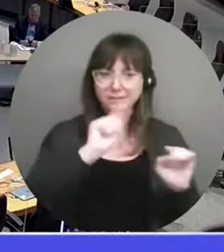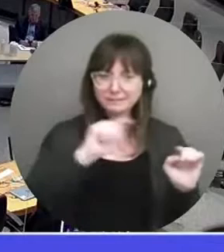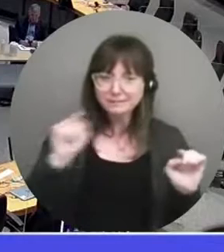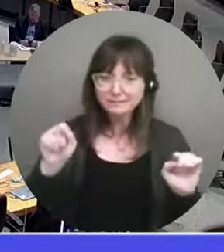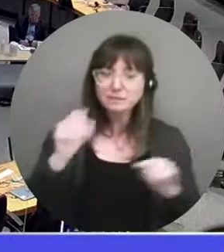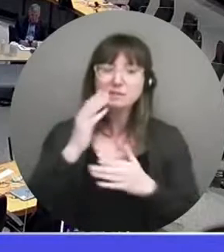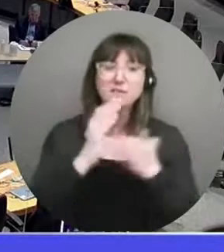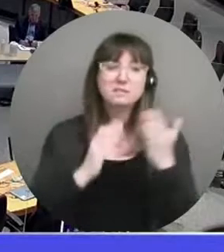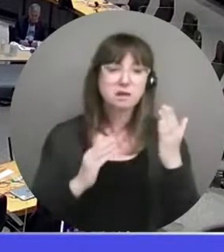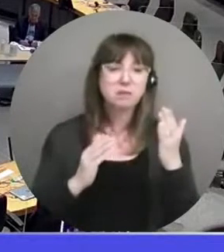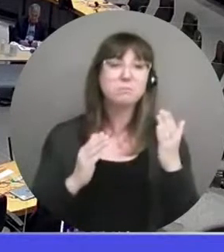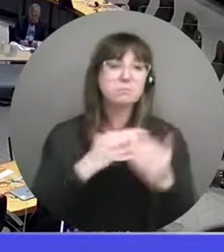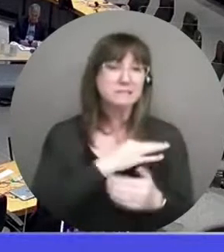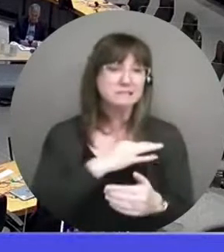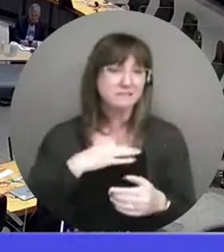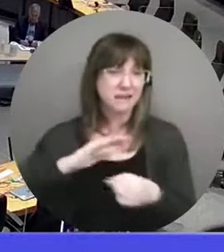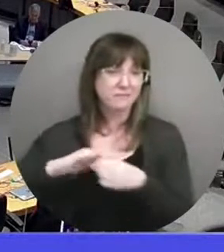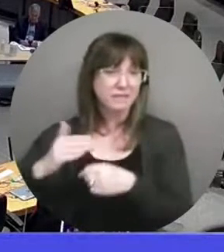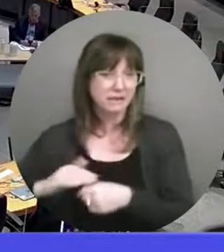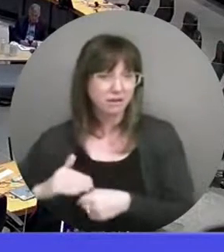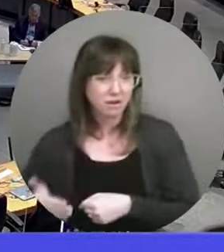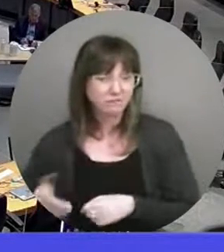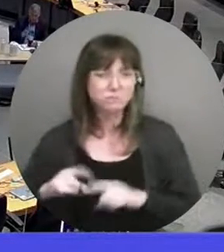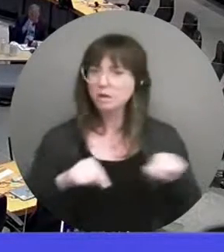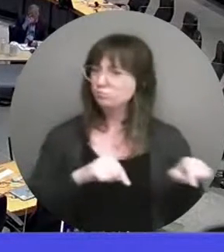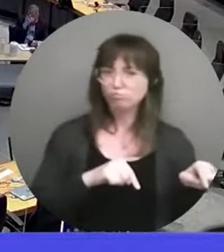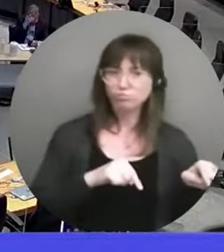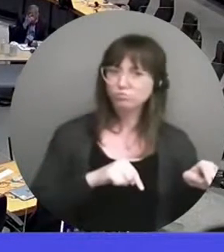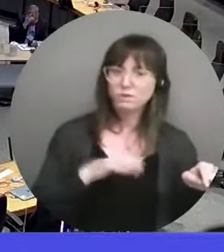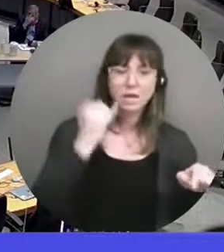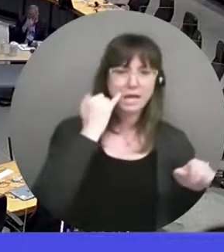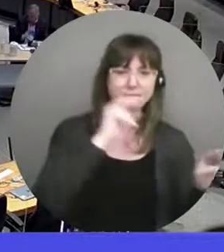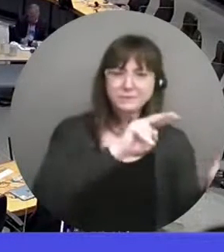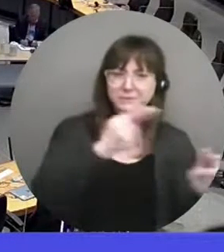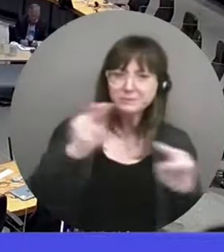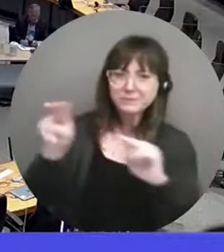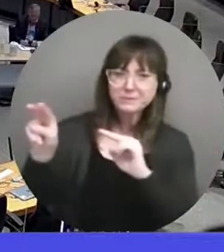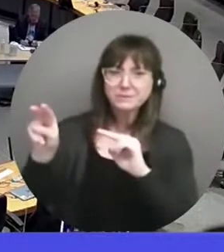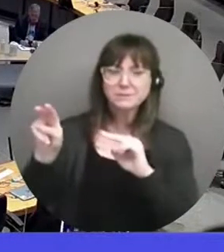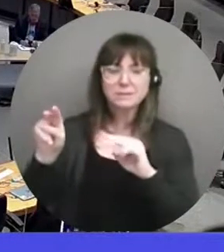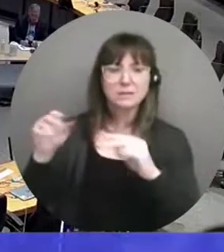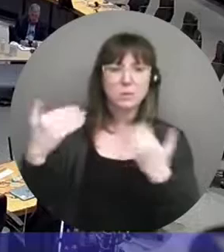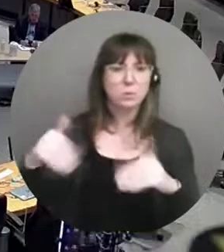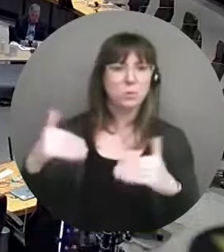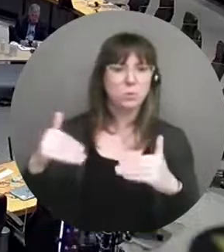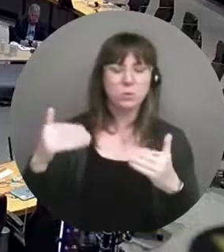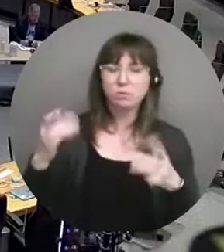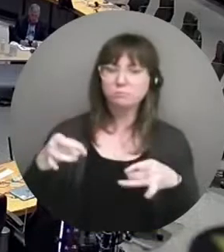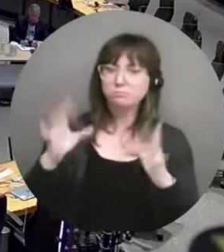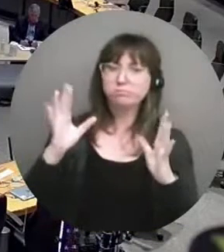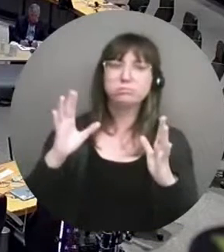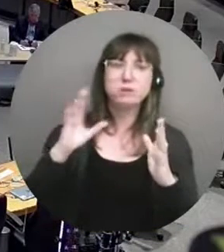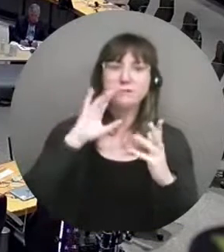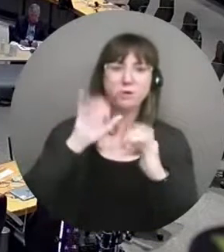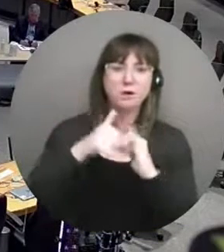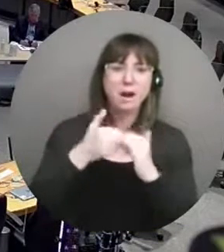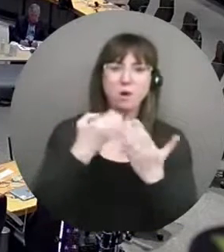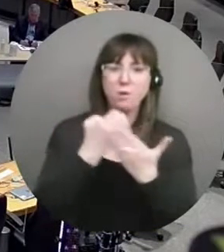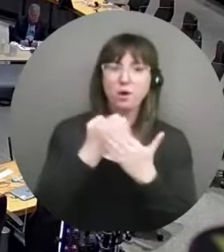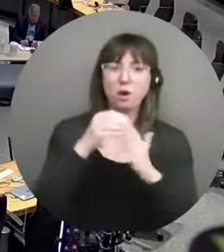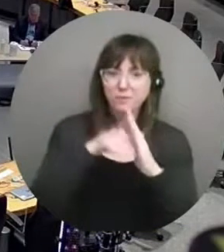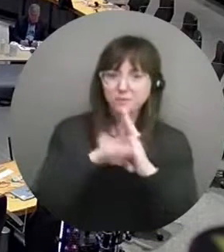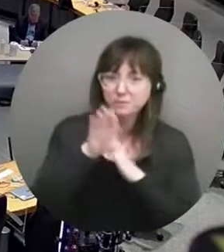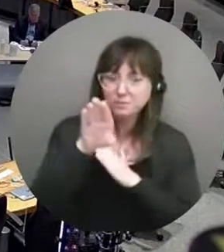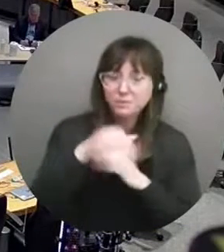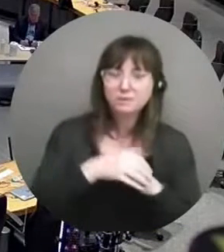and I can tell you that you only have to scan the media to look at the challenges that's causing on their recovery plans, and there's overcrowding